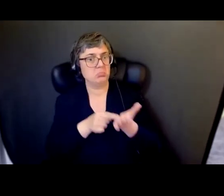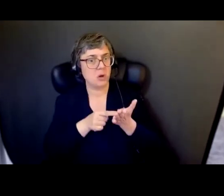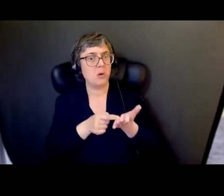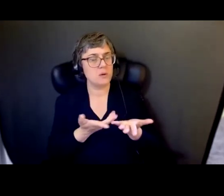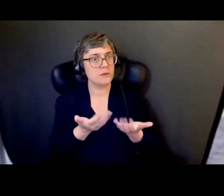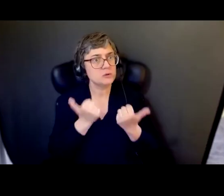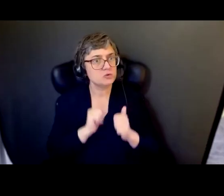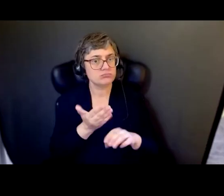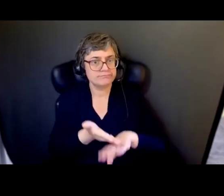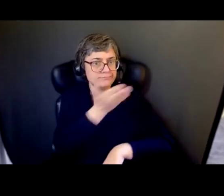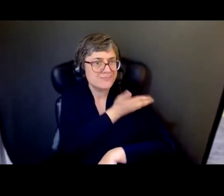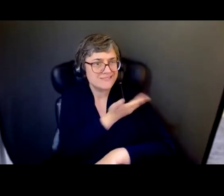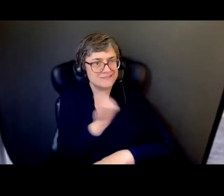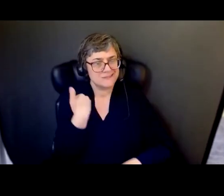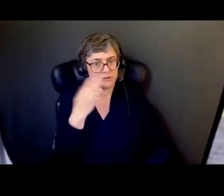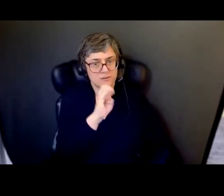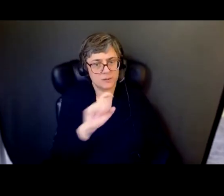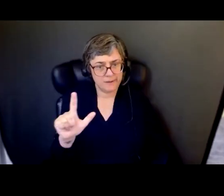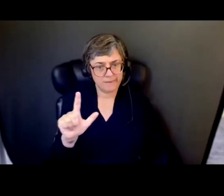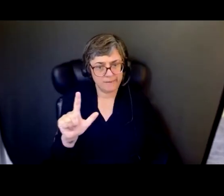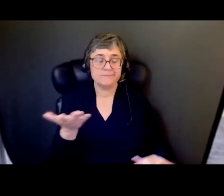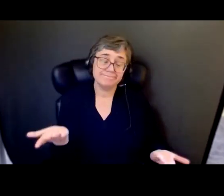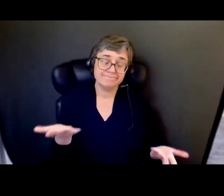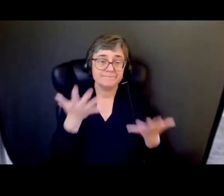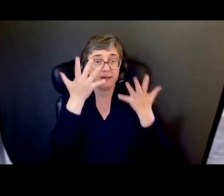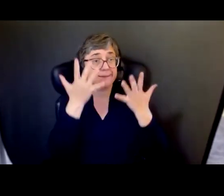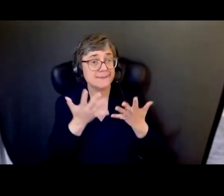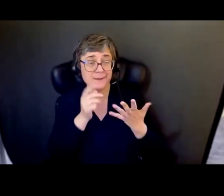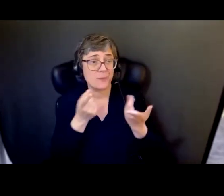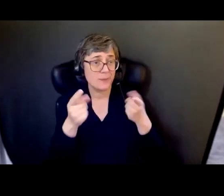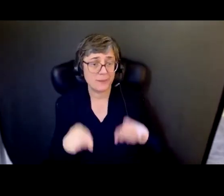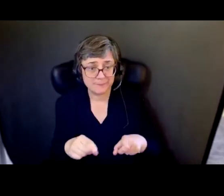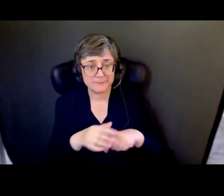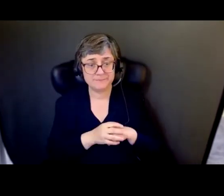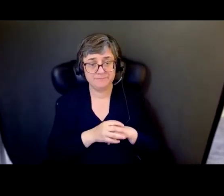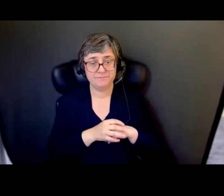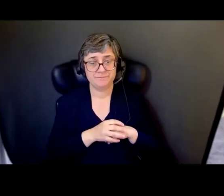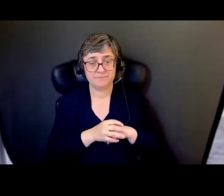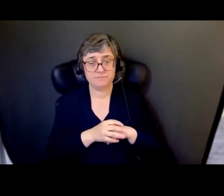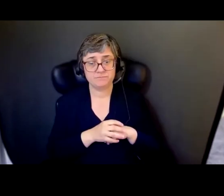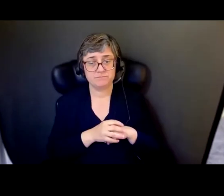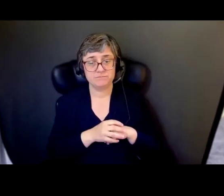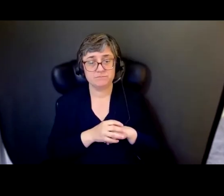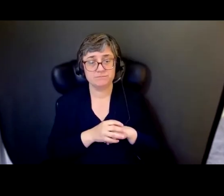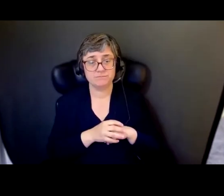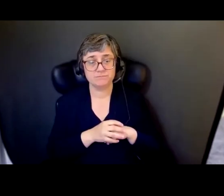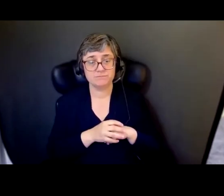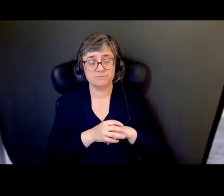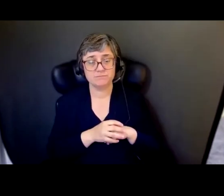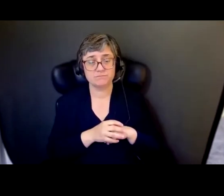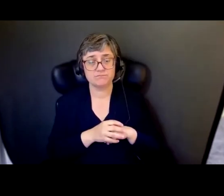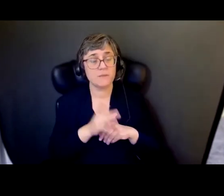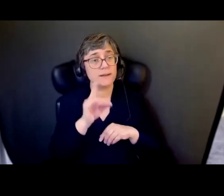relatives. But that did not materialize. Instead, what we see in December